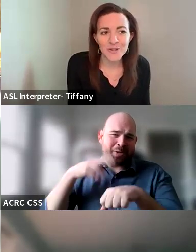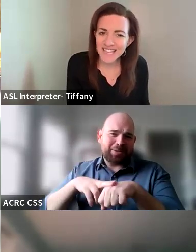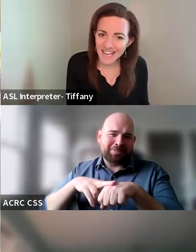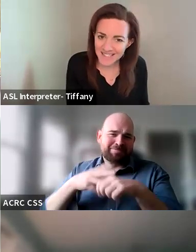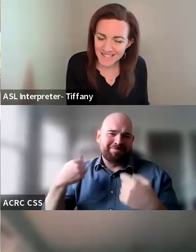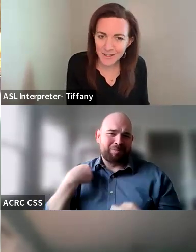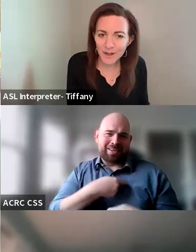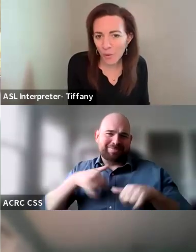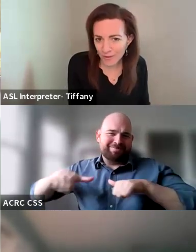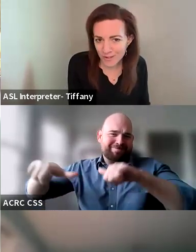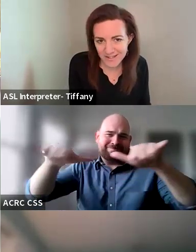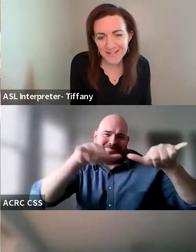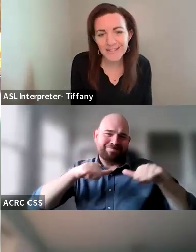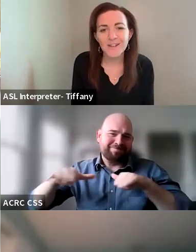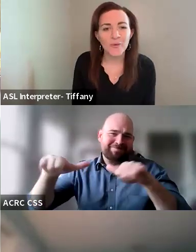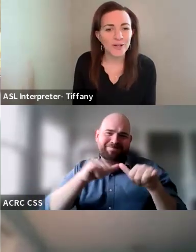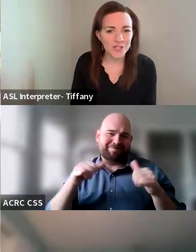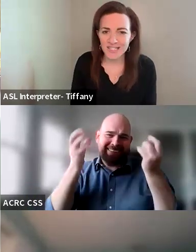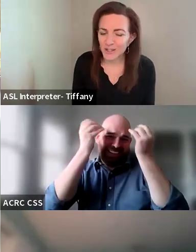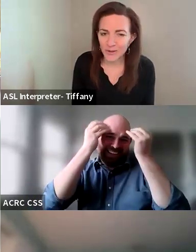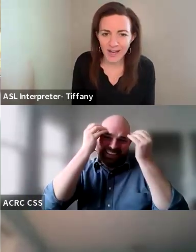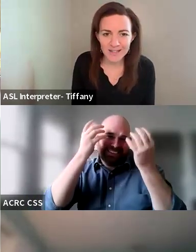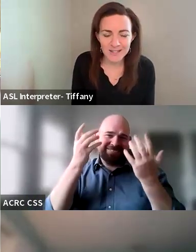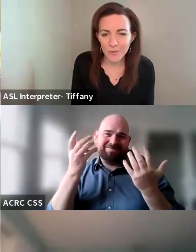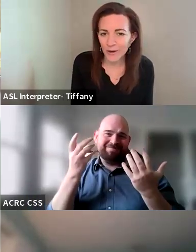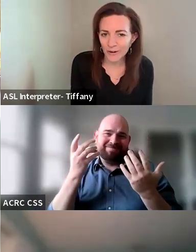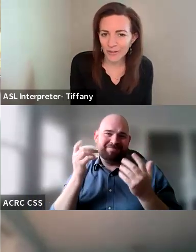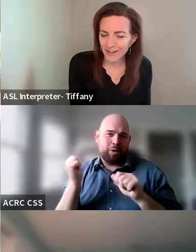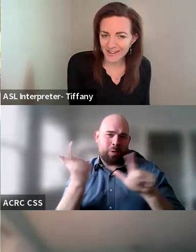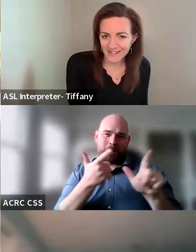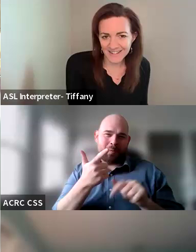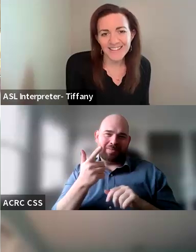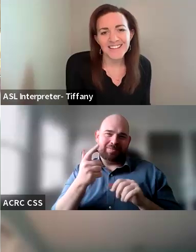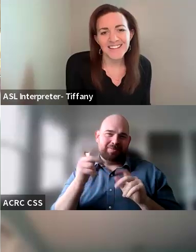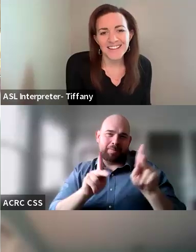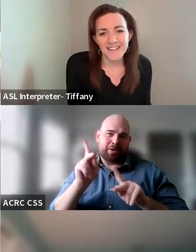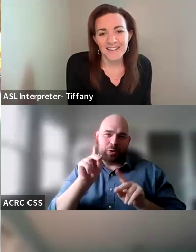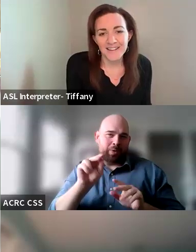The answer is yes, of course. We are just like you guys. We all think.